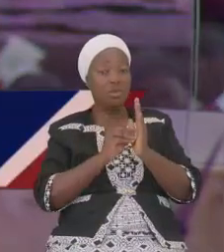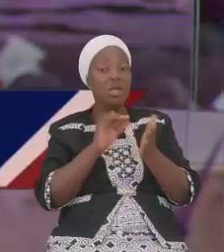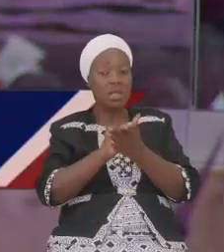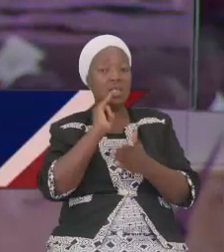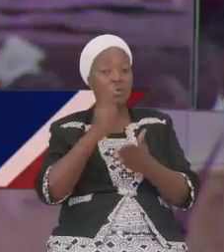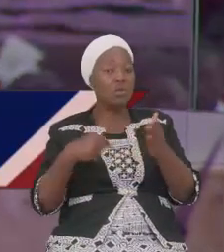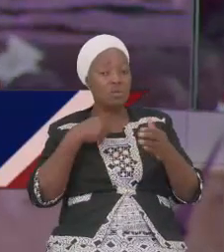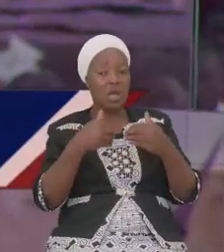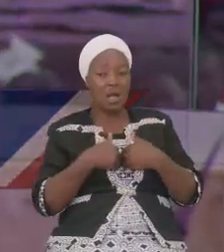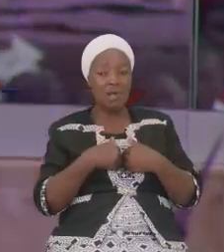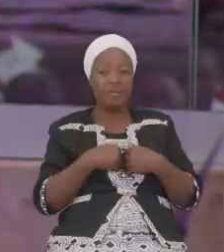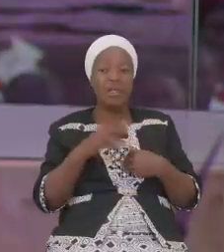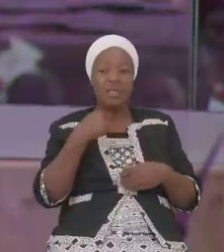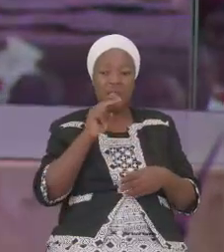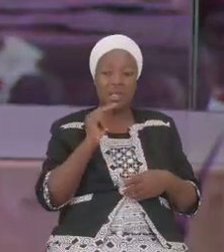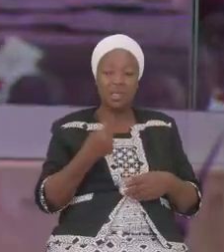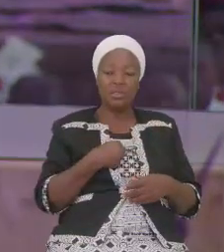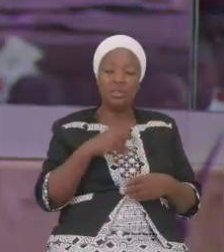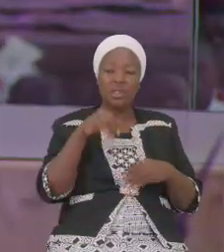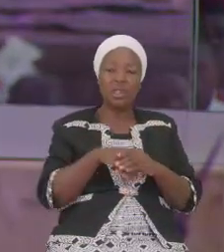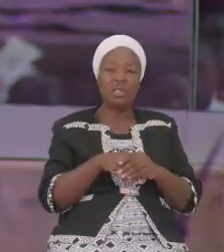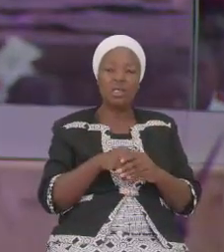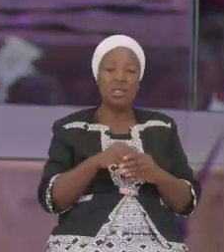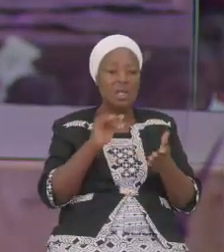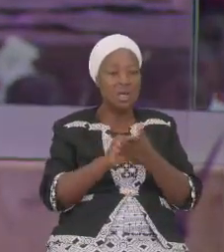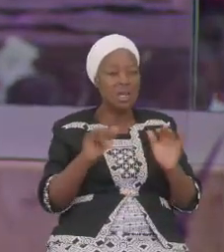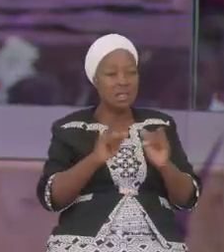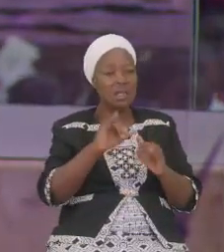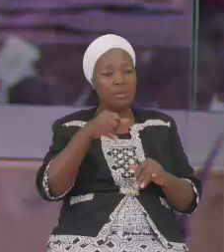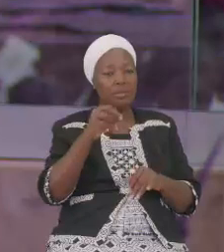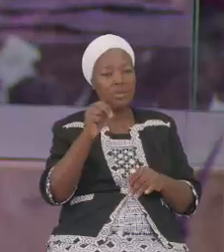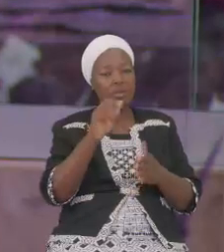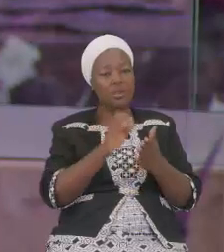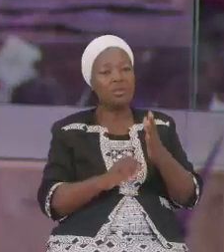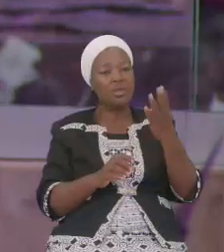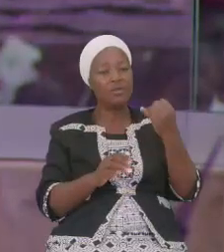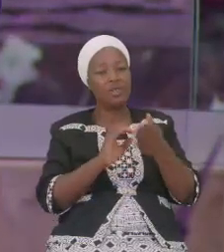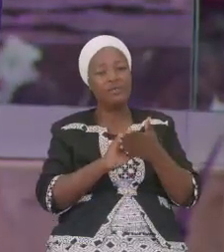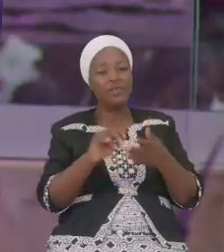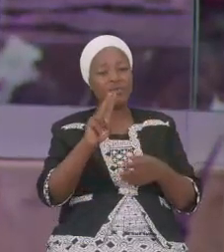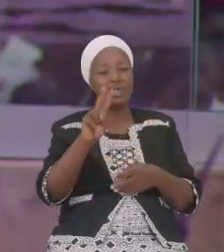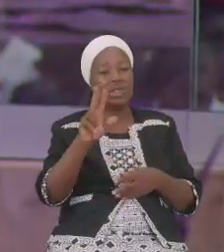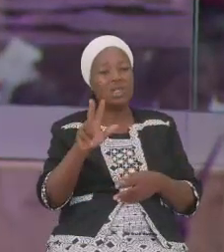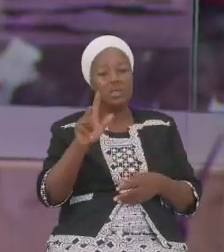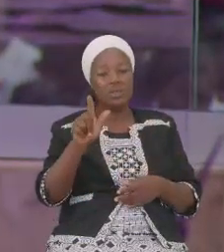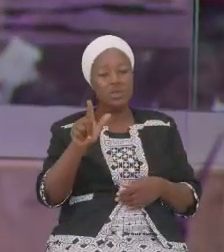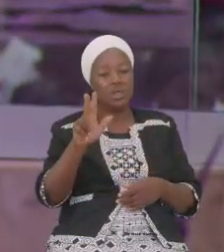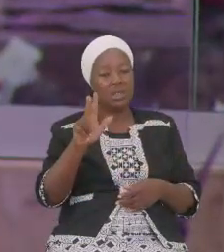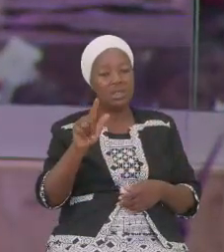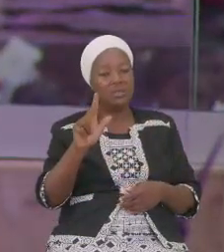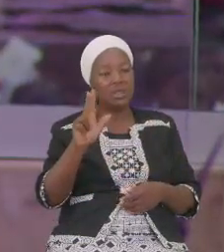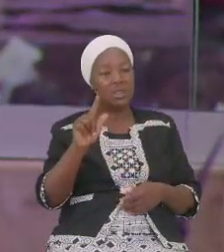have. It tells us in that same John 14, 23. In verse